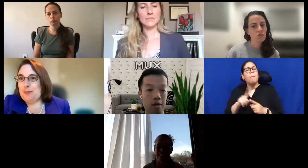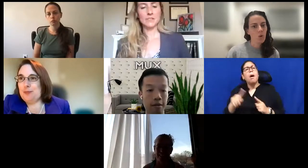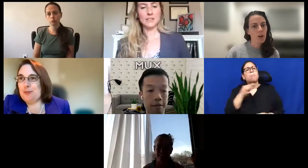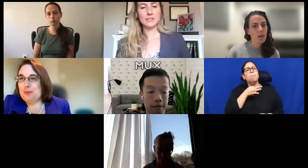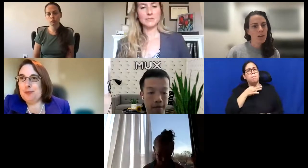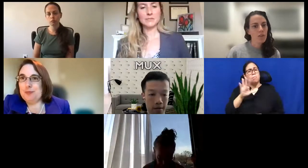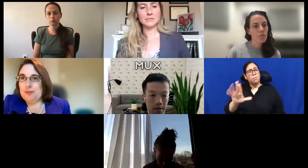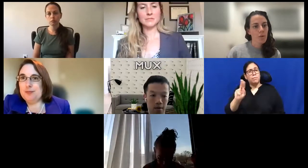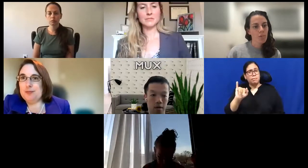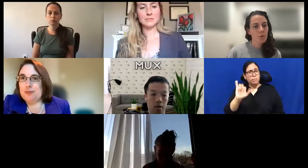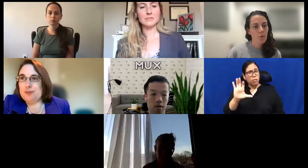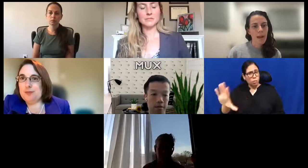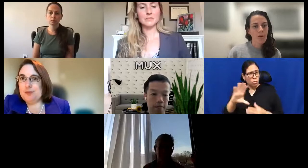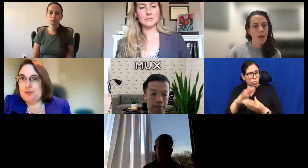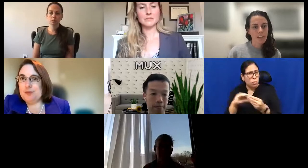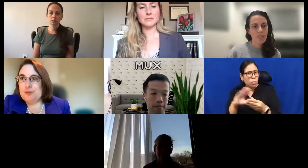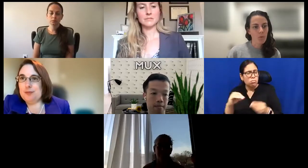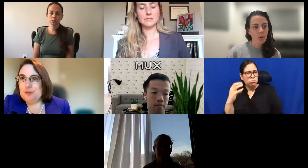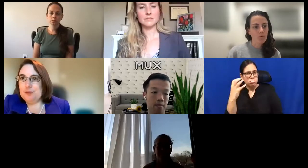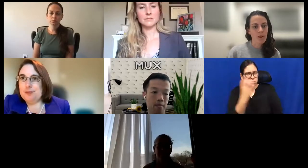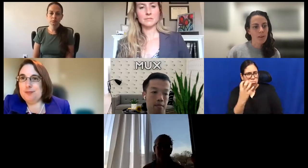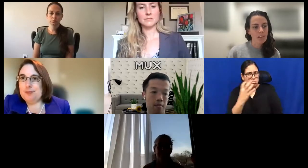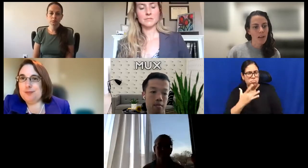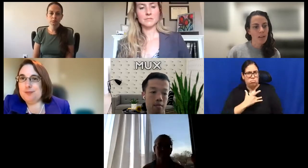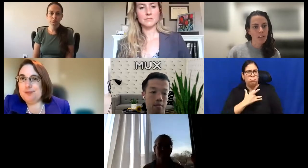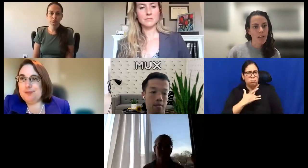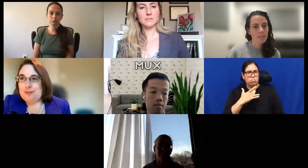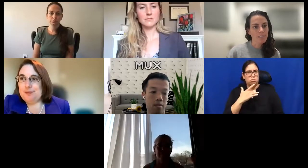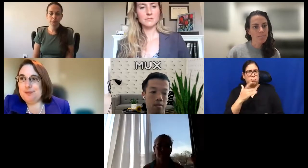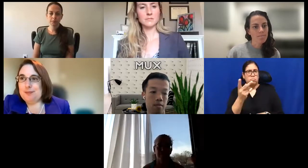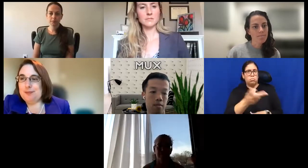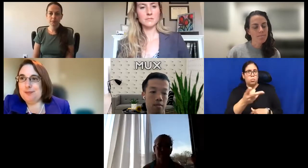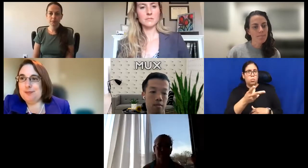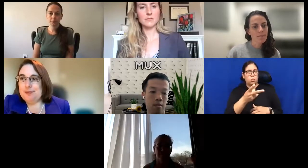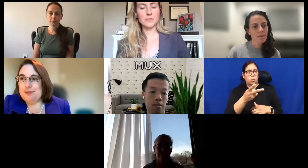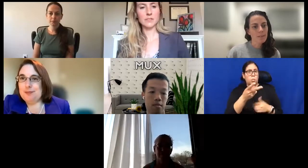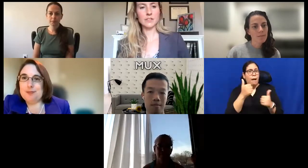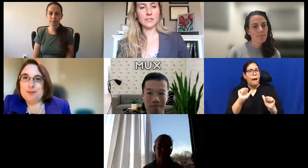Nick's story from your backgrounds and having worked with various clients.